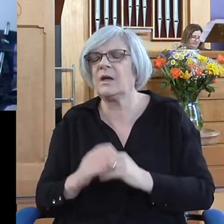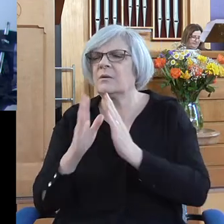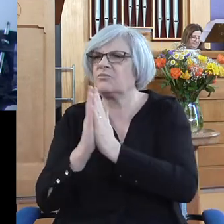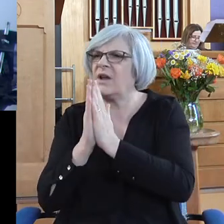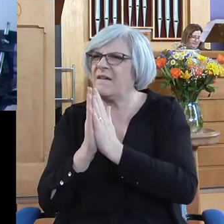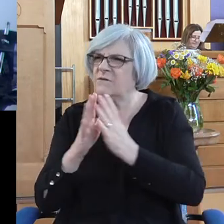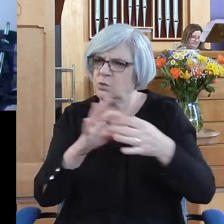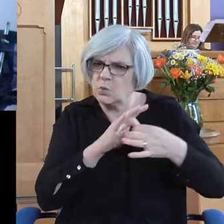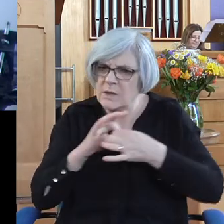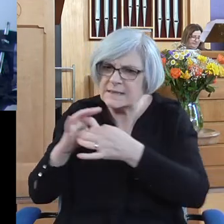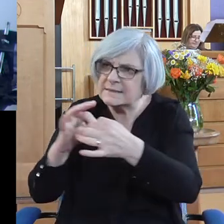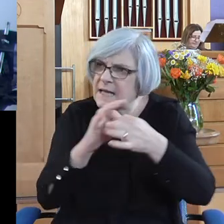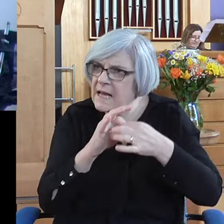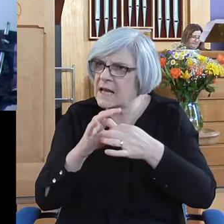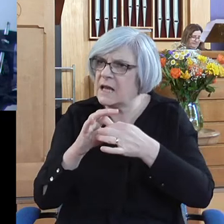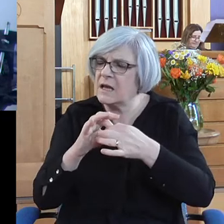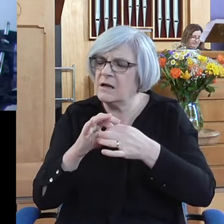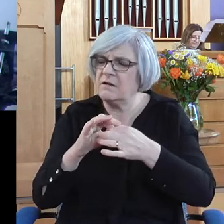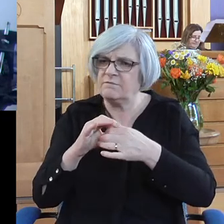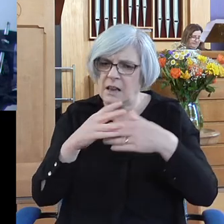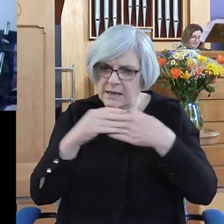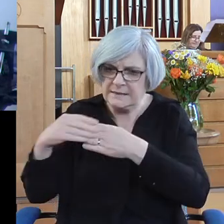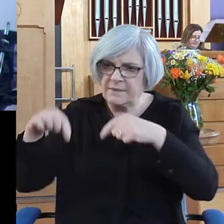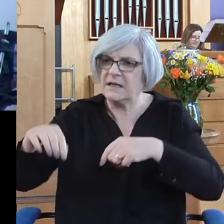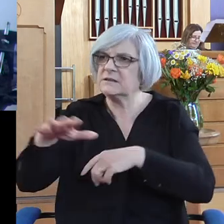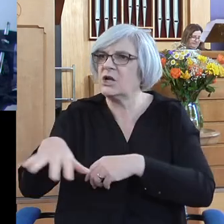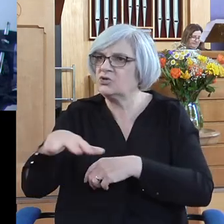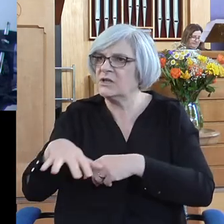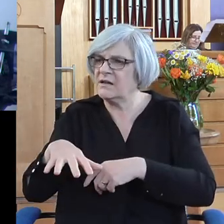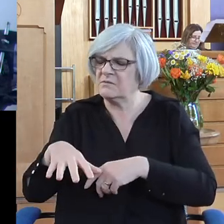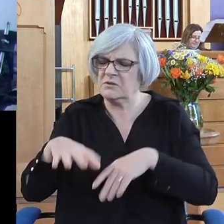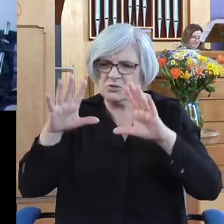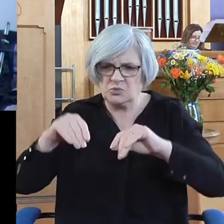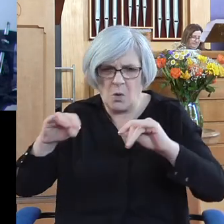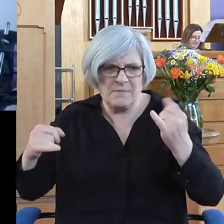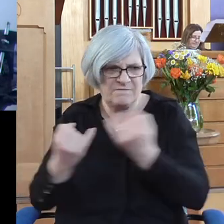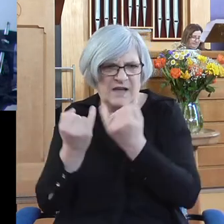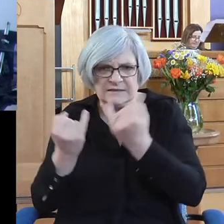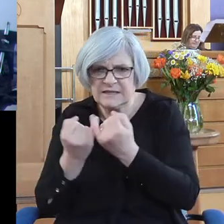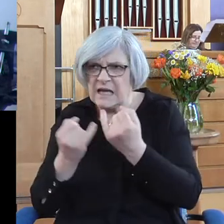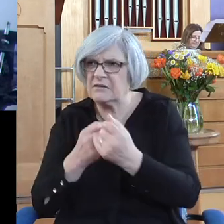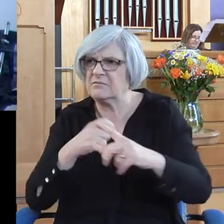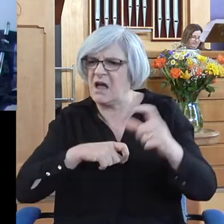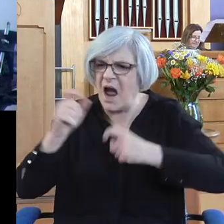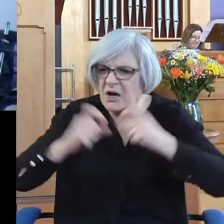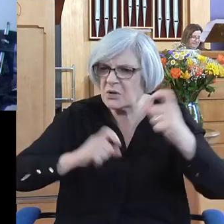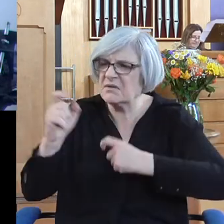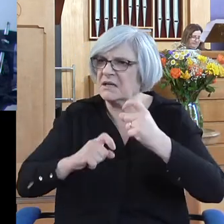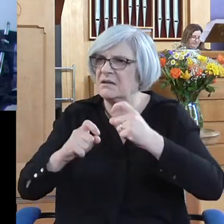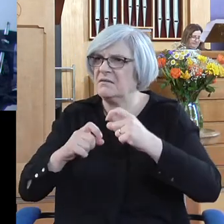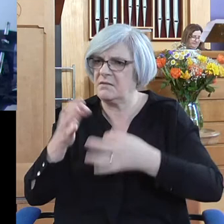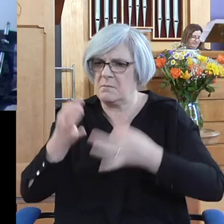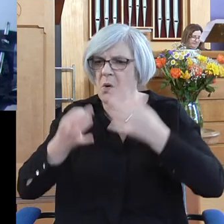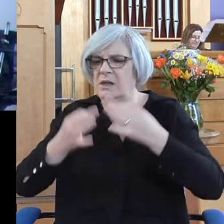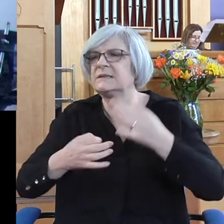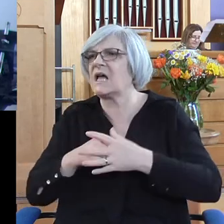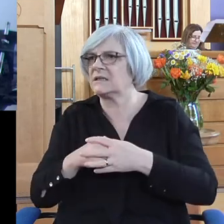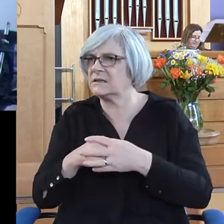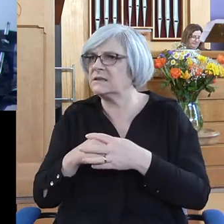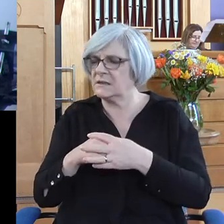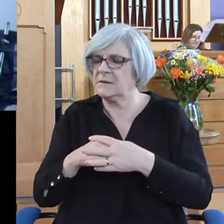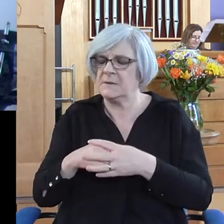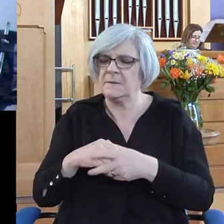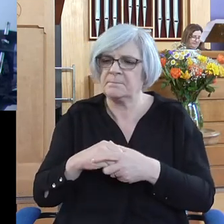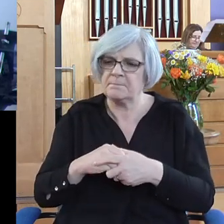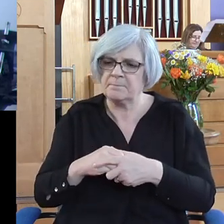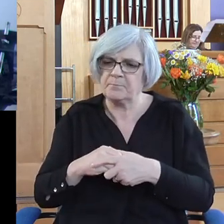for unity in leading our country and for an end to the constant bickering between the differing political parties and even between the candidates for